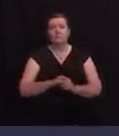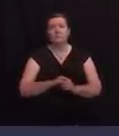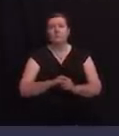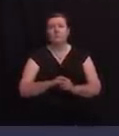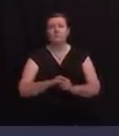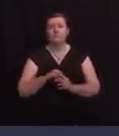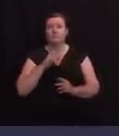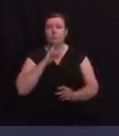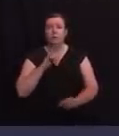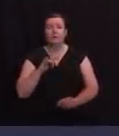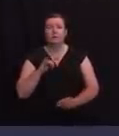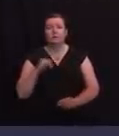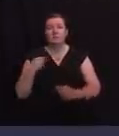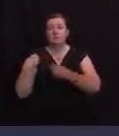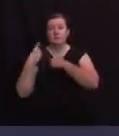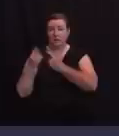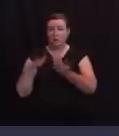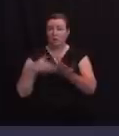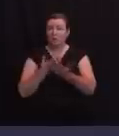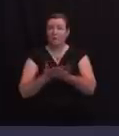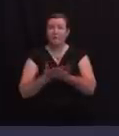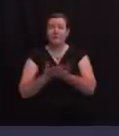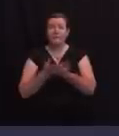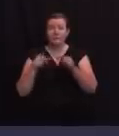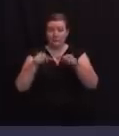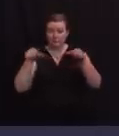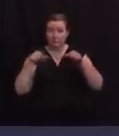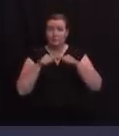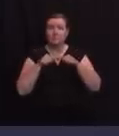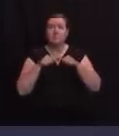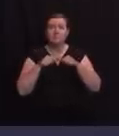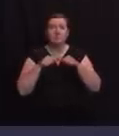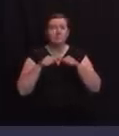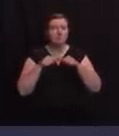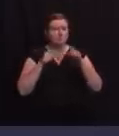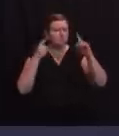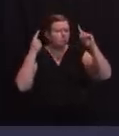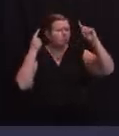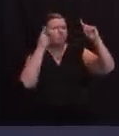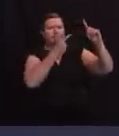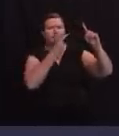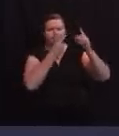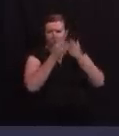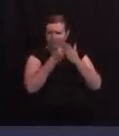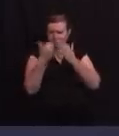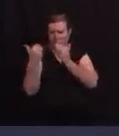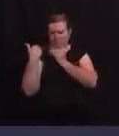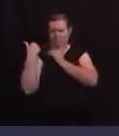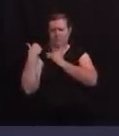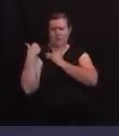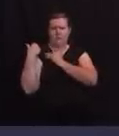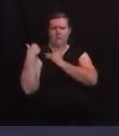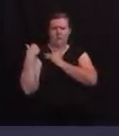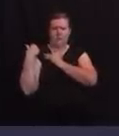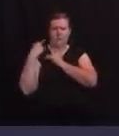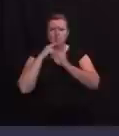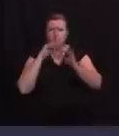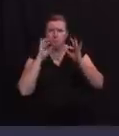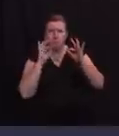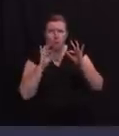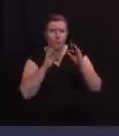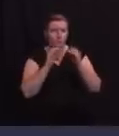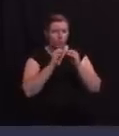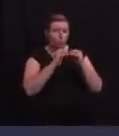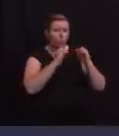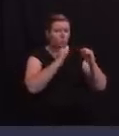responsible way has been a guiding light. So not only were we standing for stronger, fairer, now more